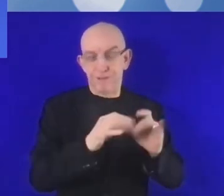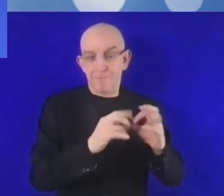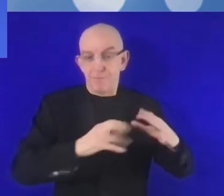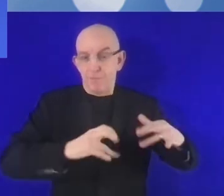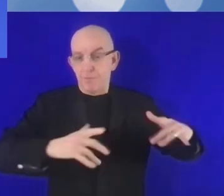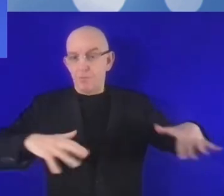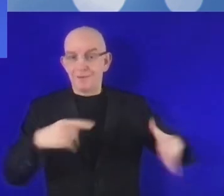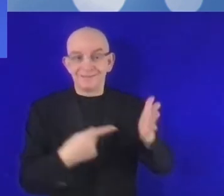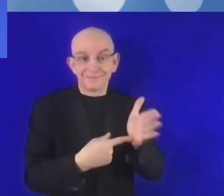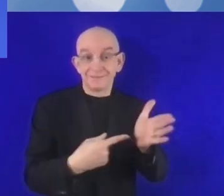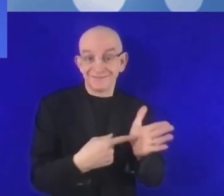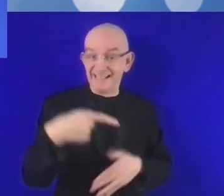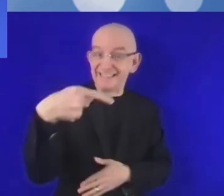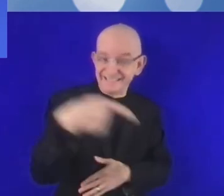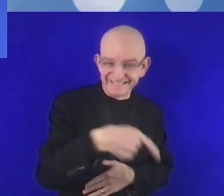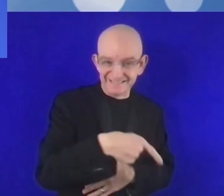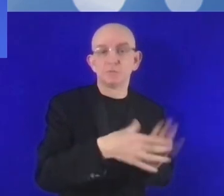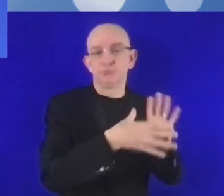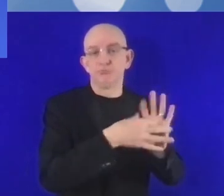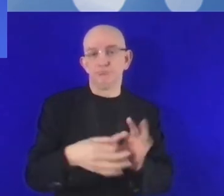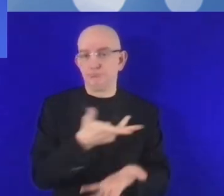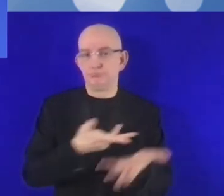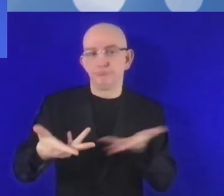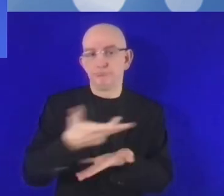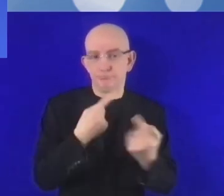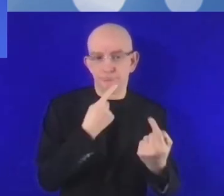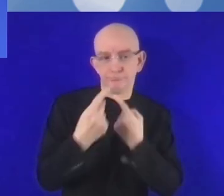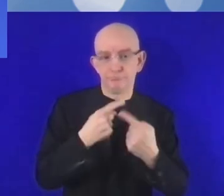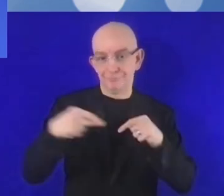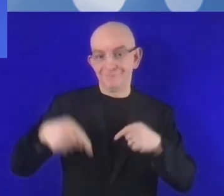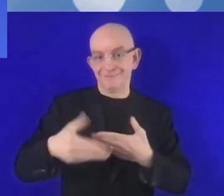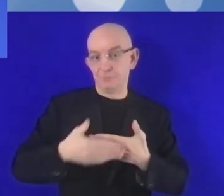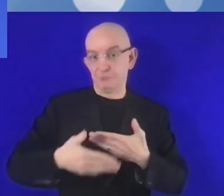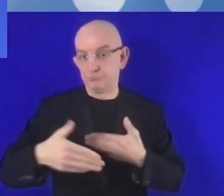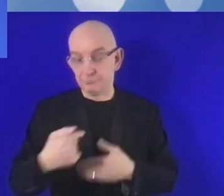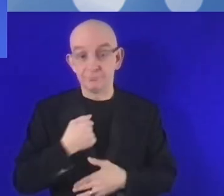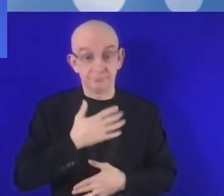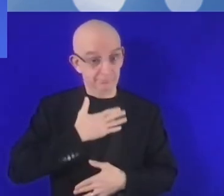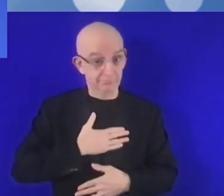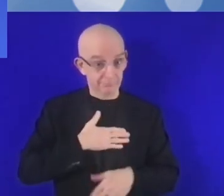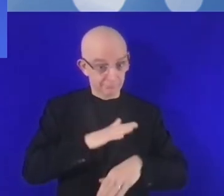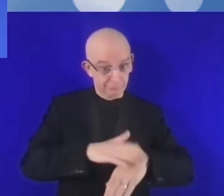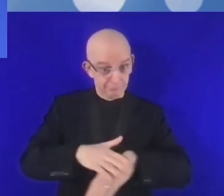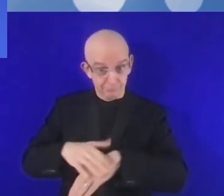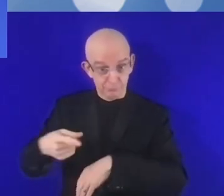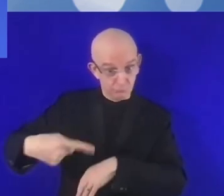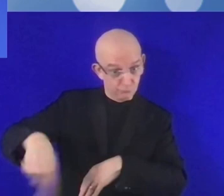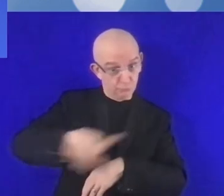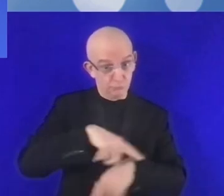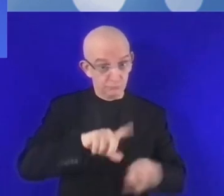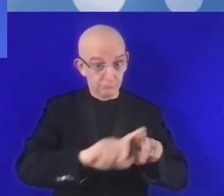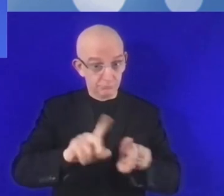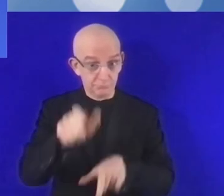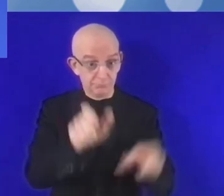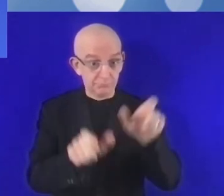of the forum. I would like to encourage you to participate in the discussions during the forum. Please